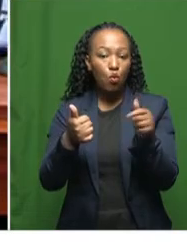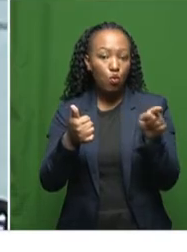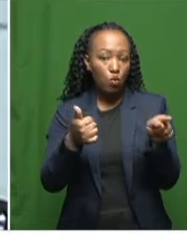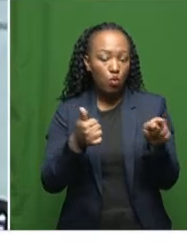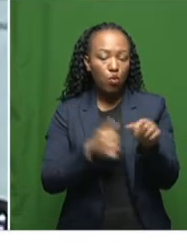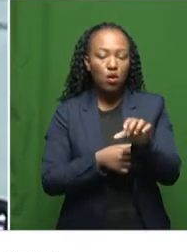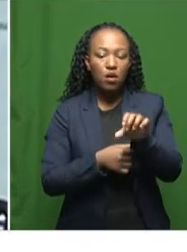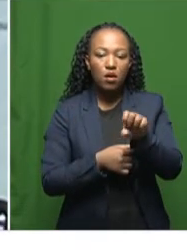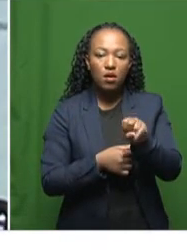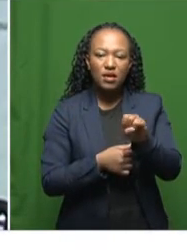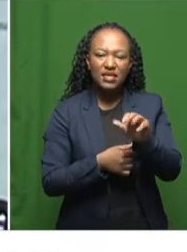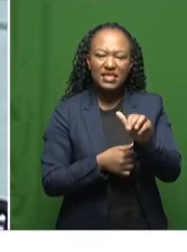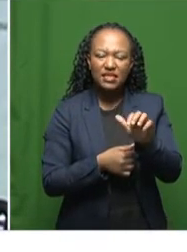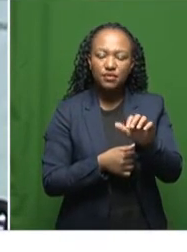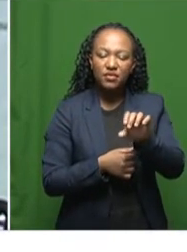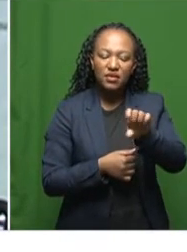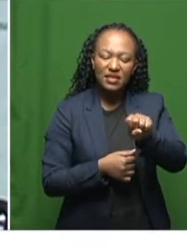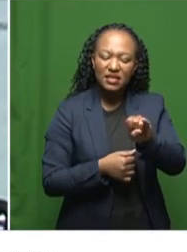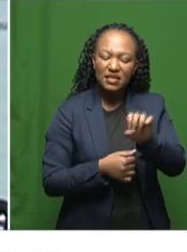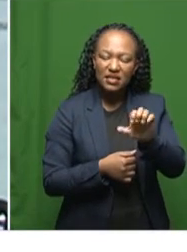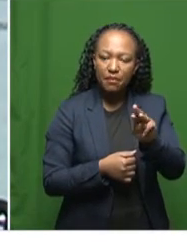now working